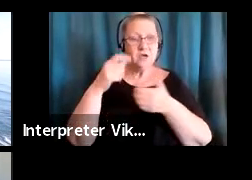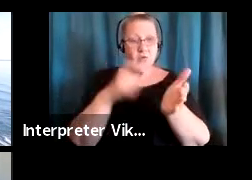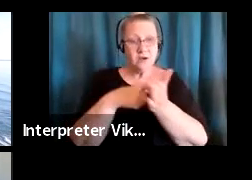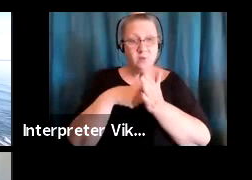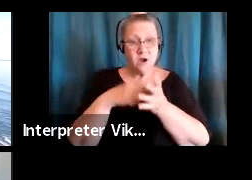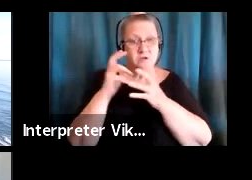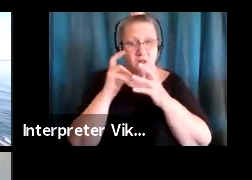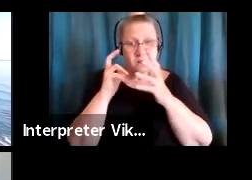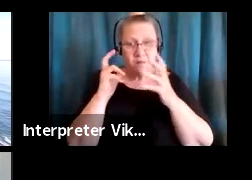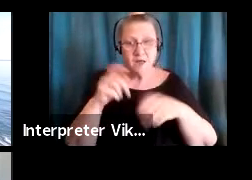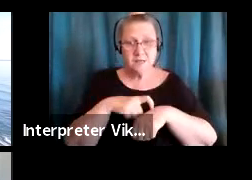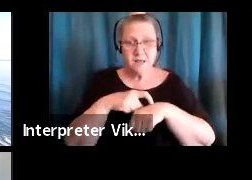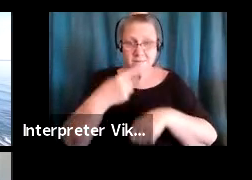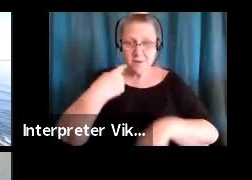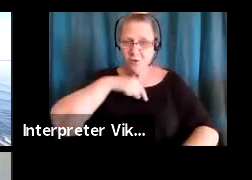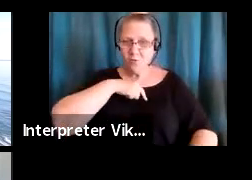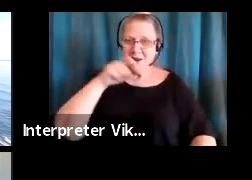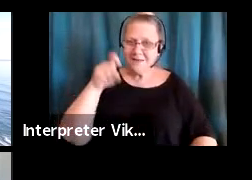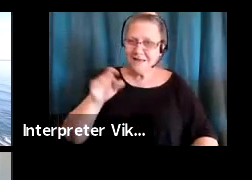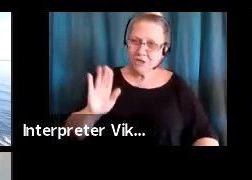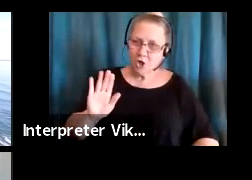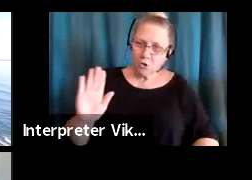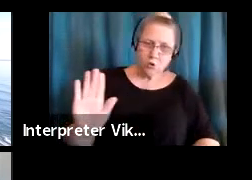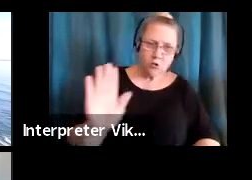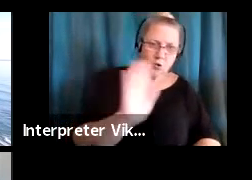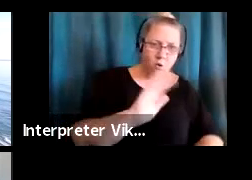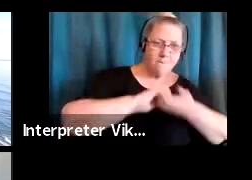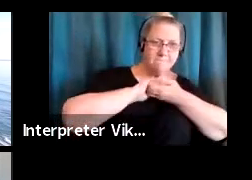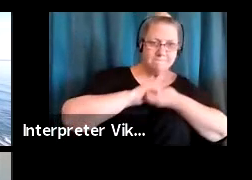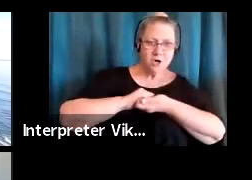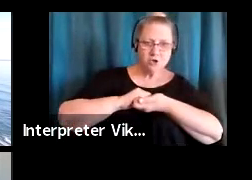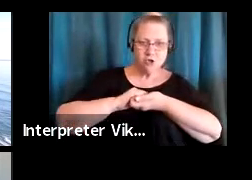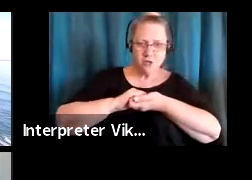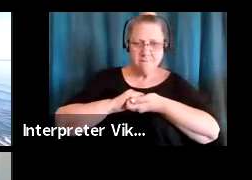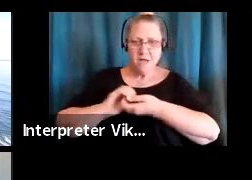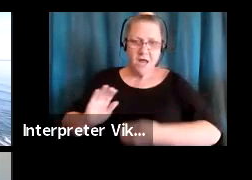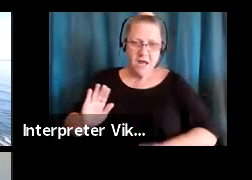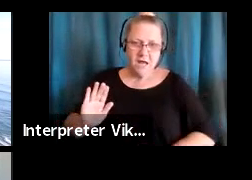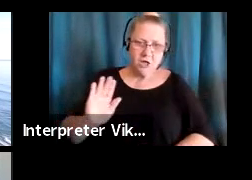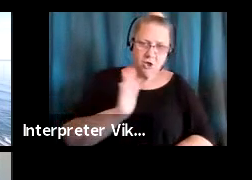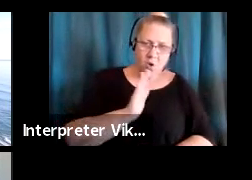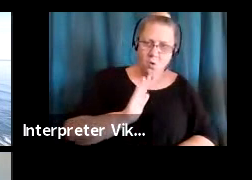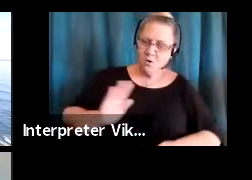need your partnership and your patience as we're moving this forward